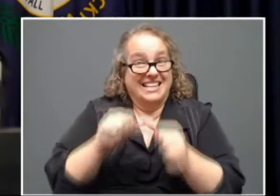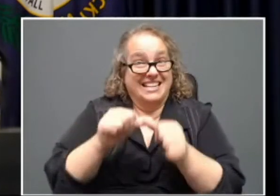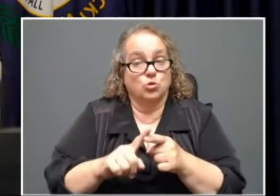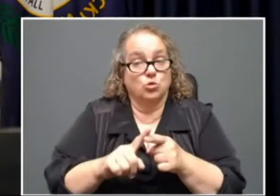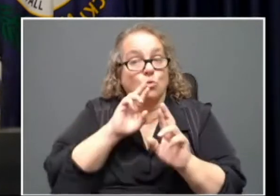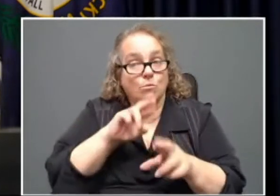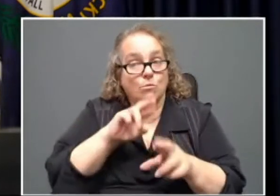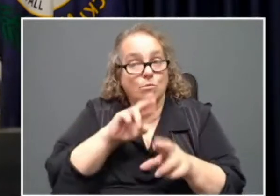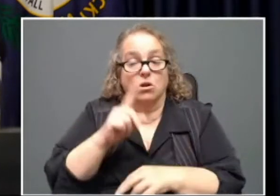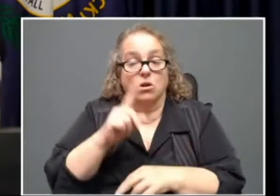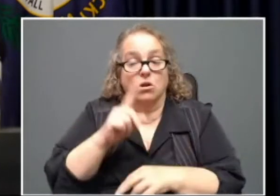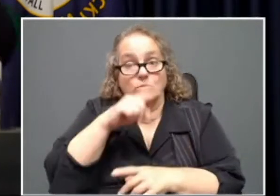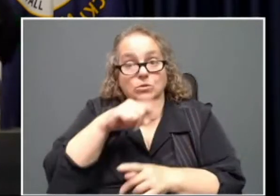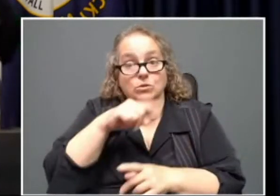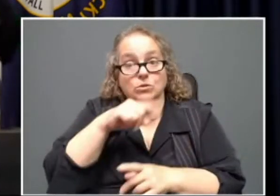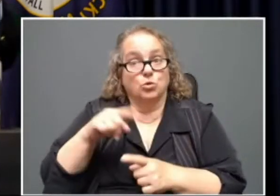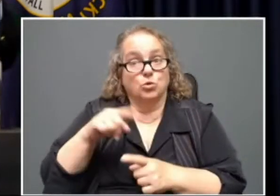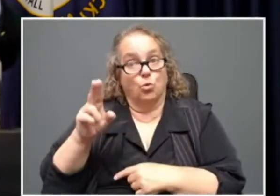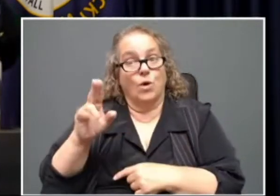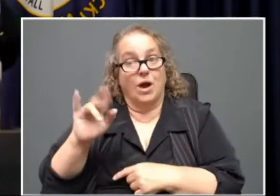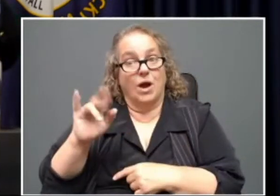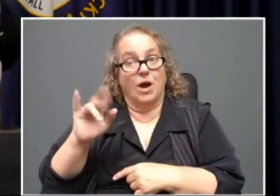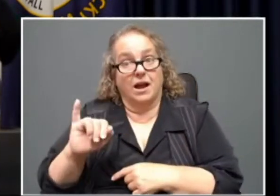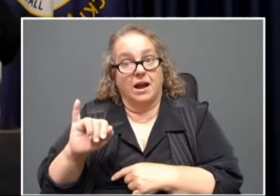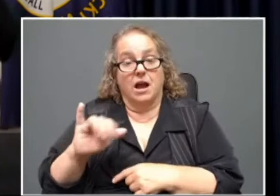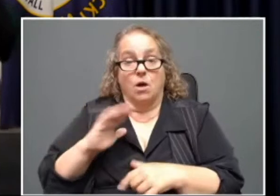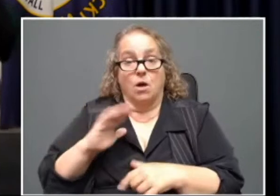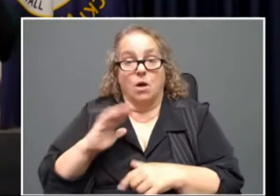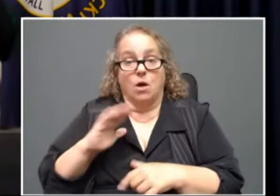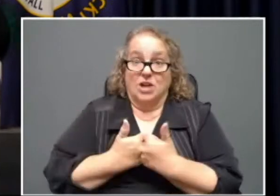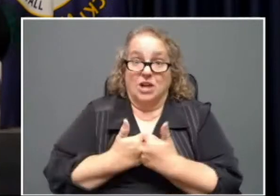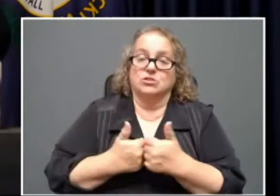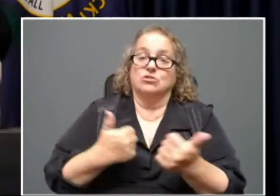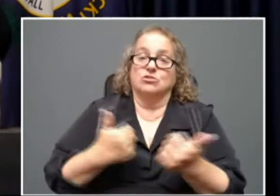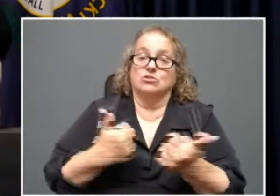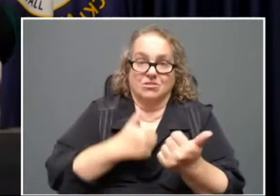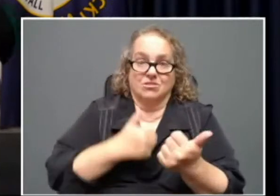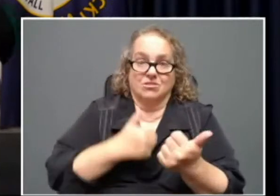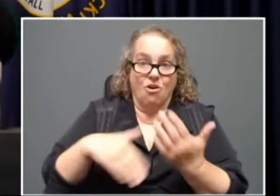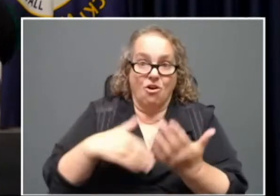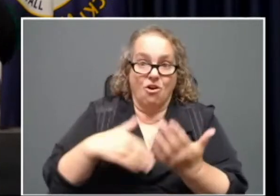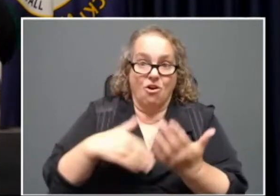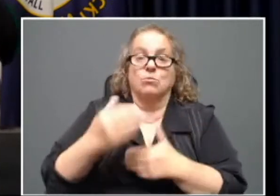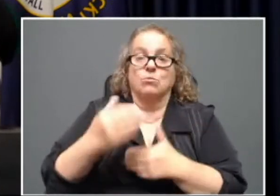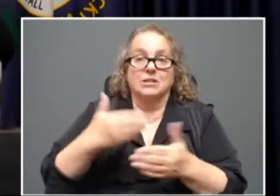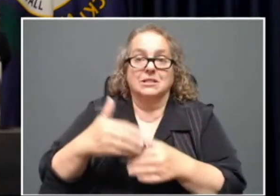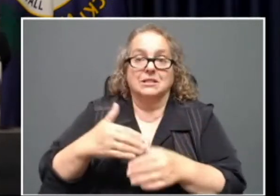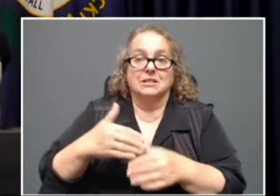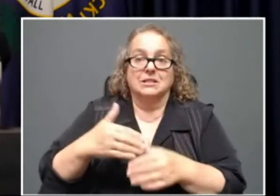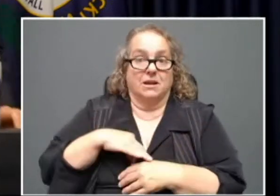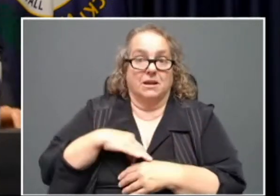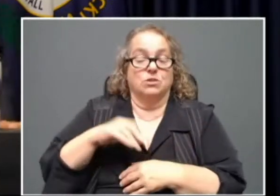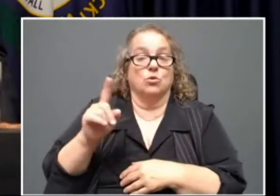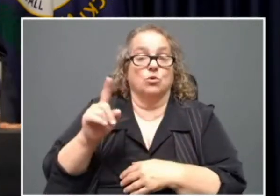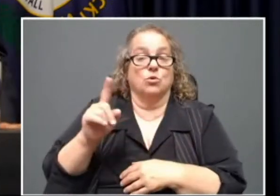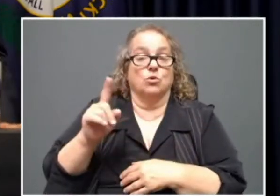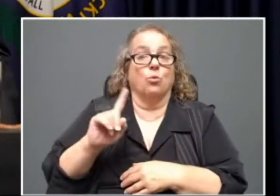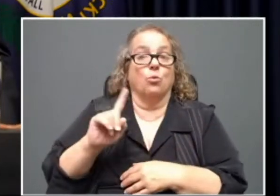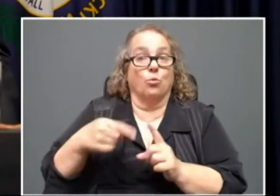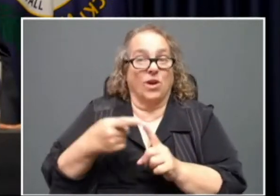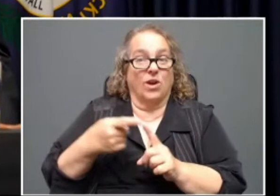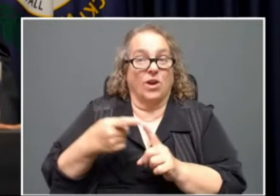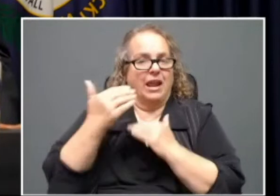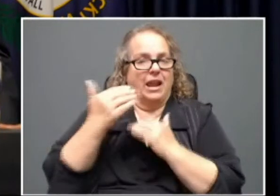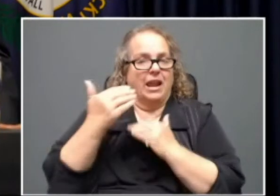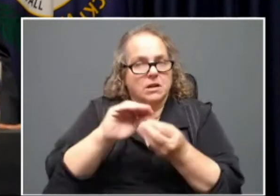into UI, and our challenge is chasing every one of those downs and processing benefits when there's a limited number of people, but